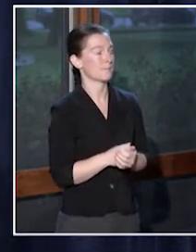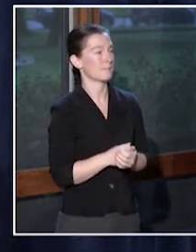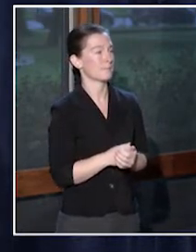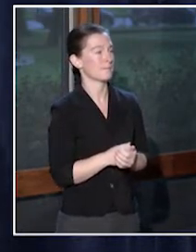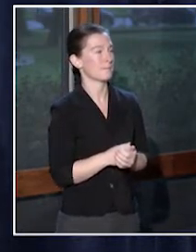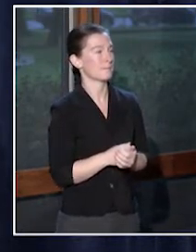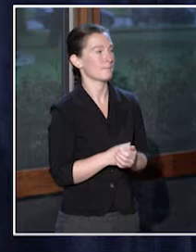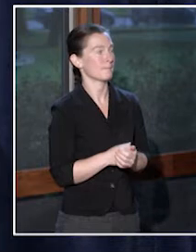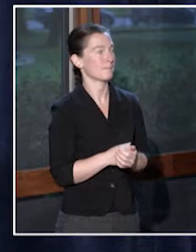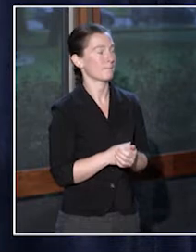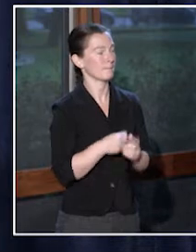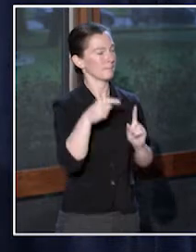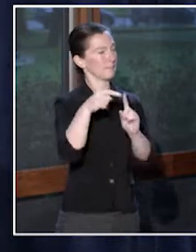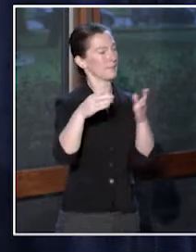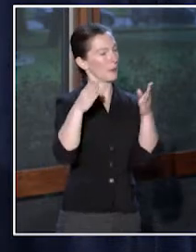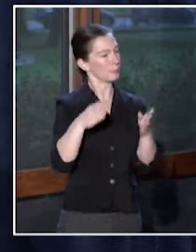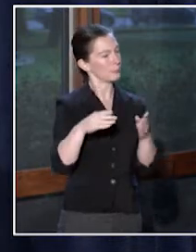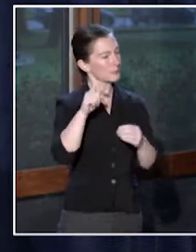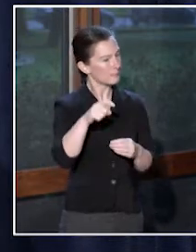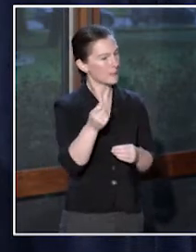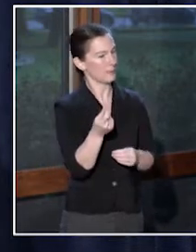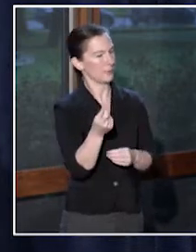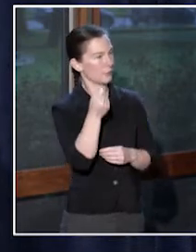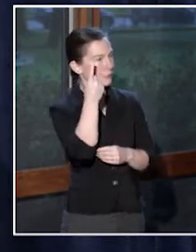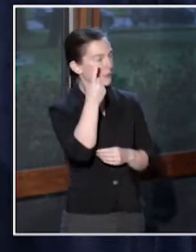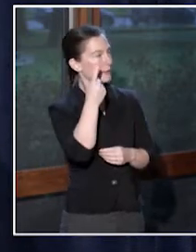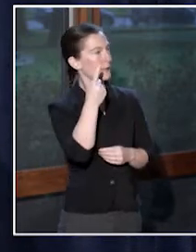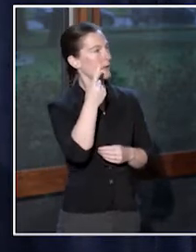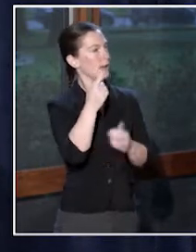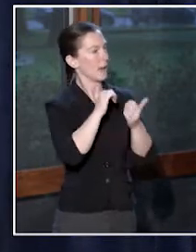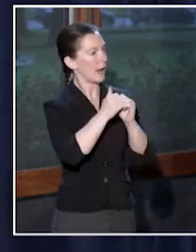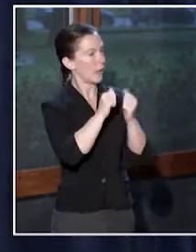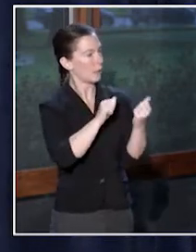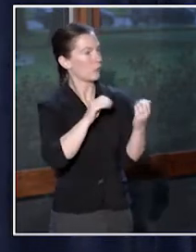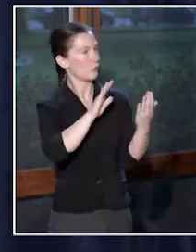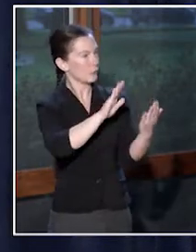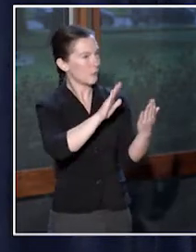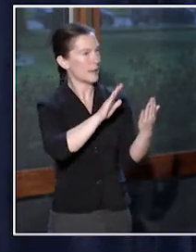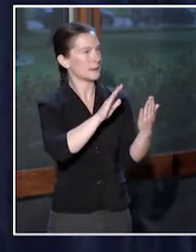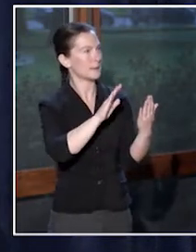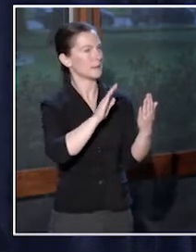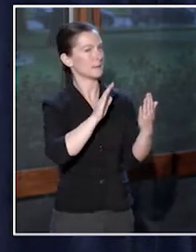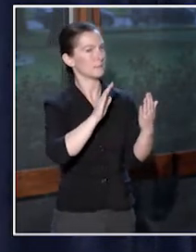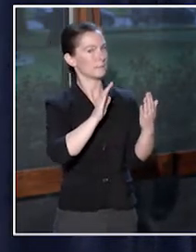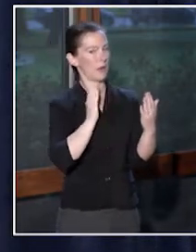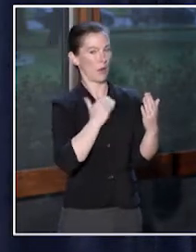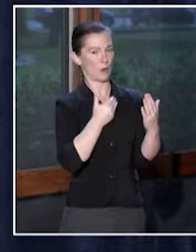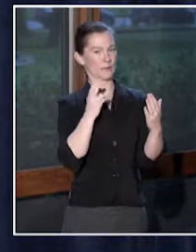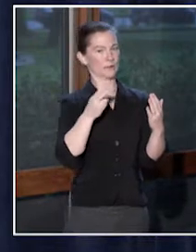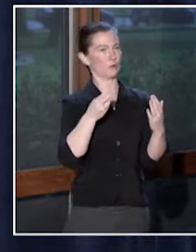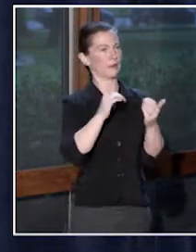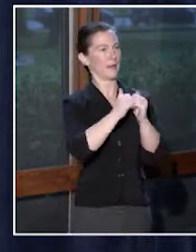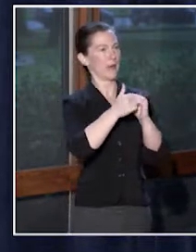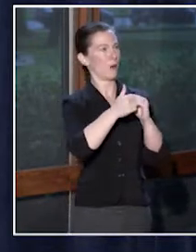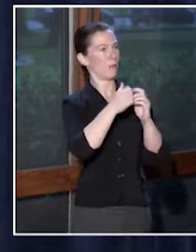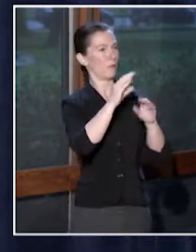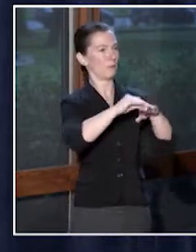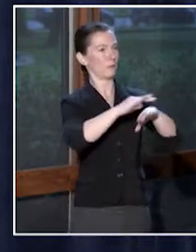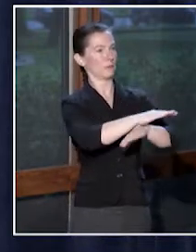to address the implications that it has for policing today. Who would have thought that would be